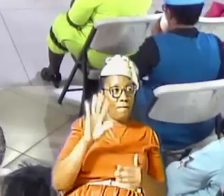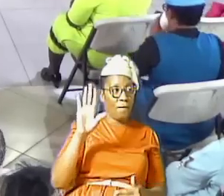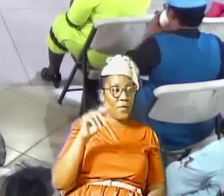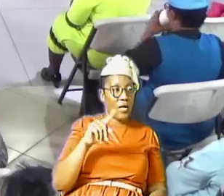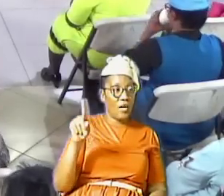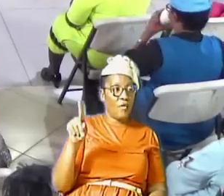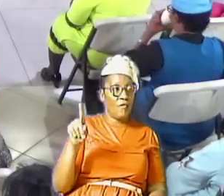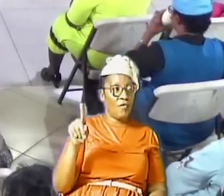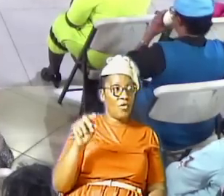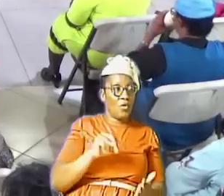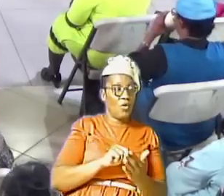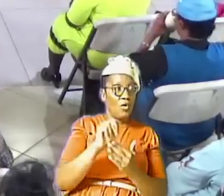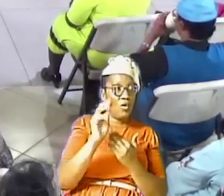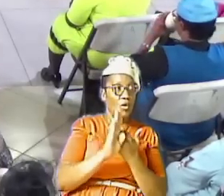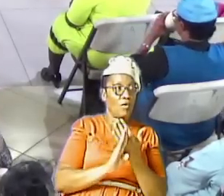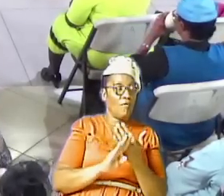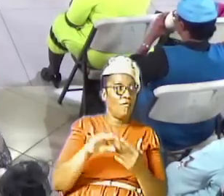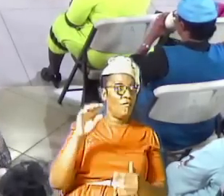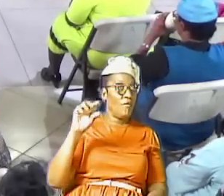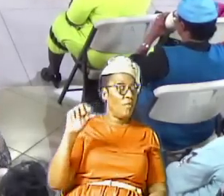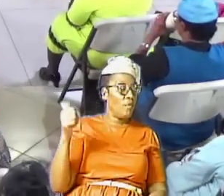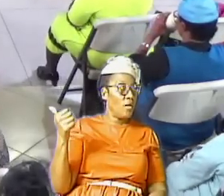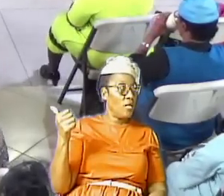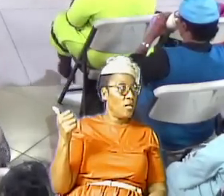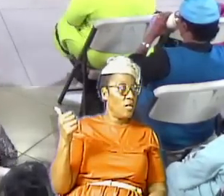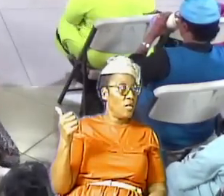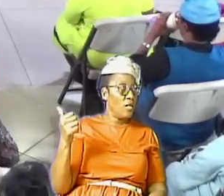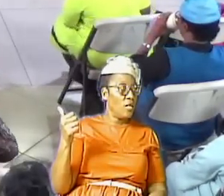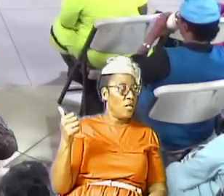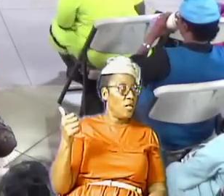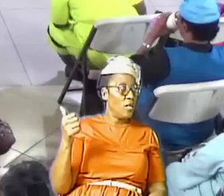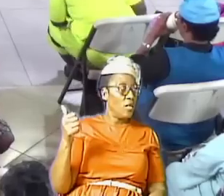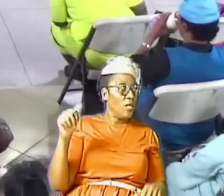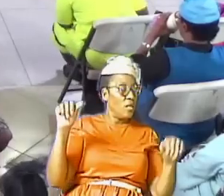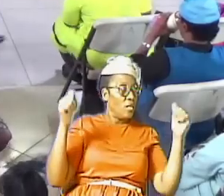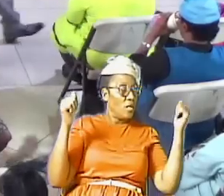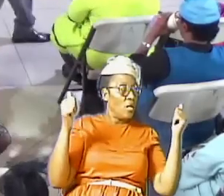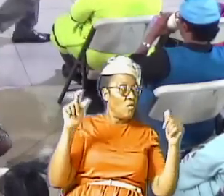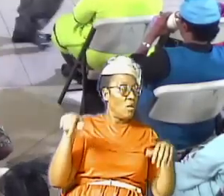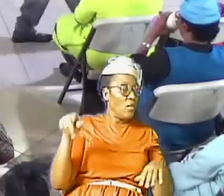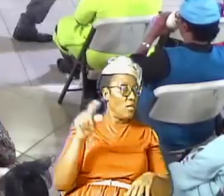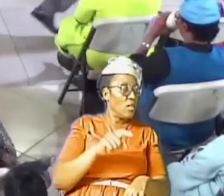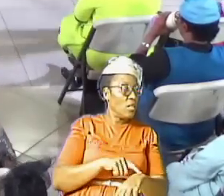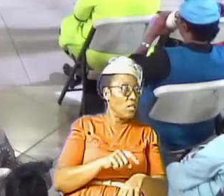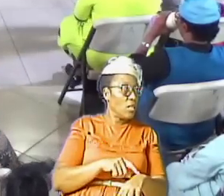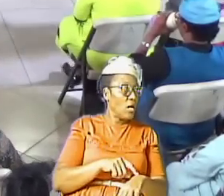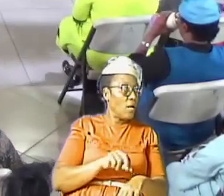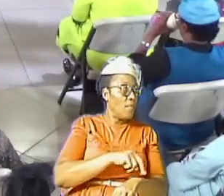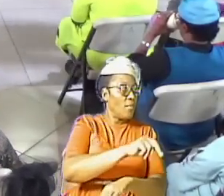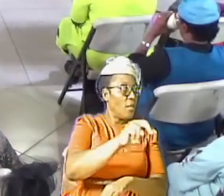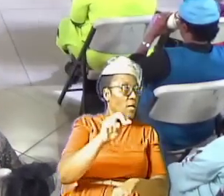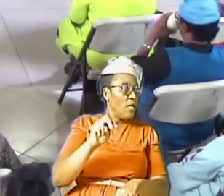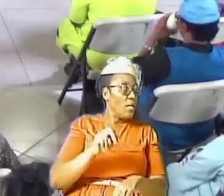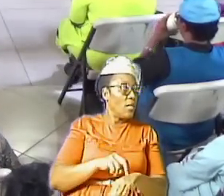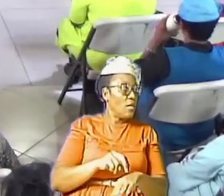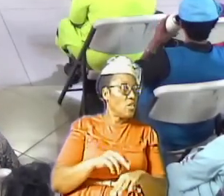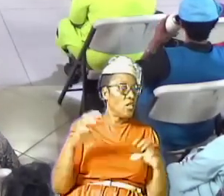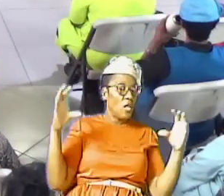to November 10th. It's our annual, this time,